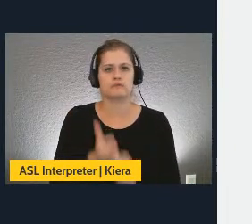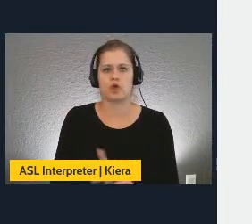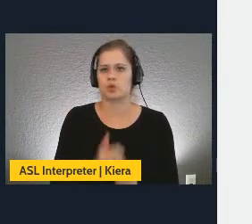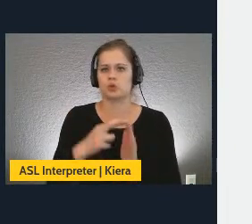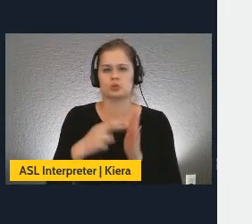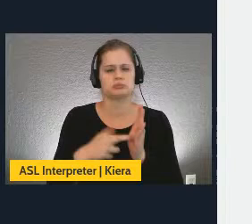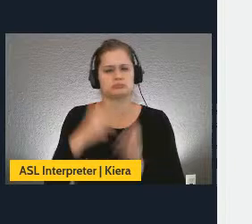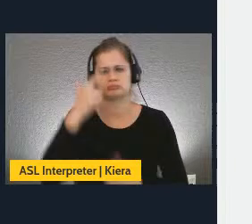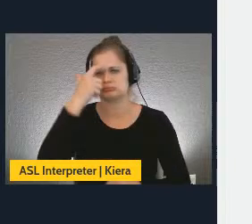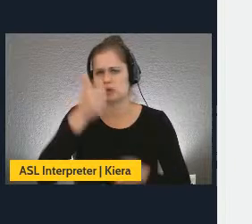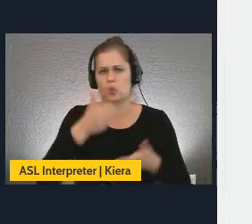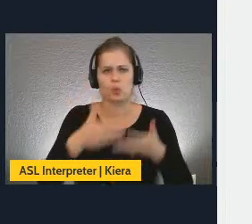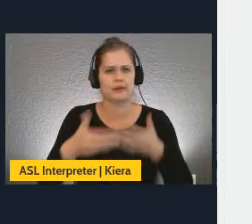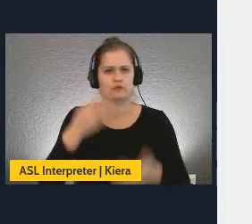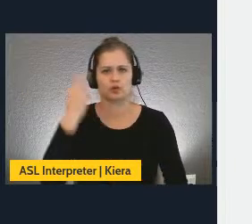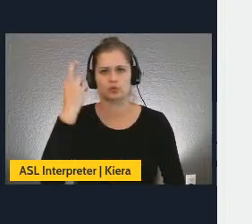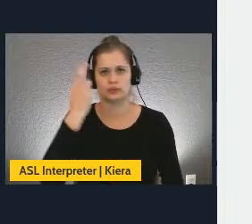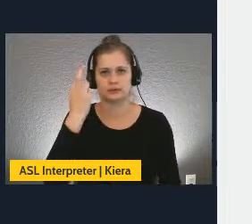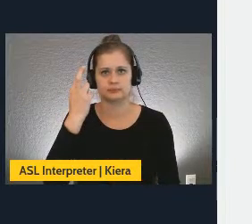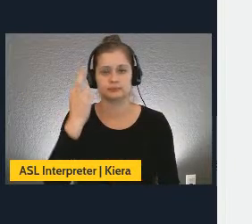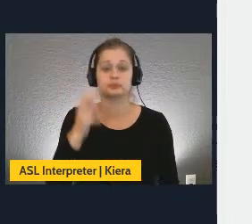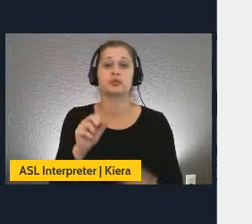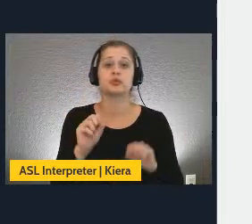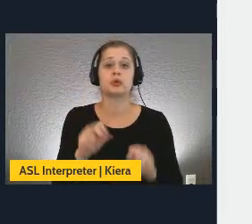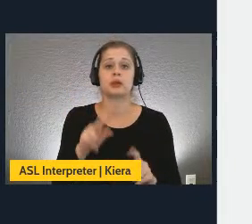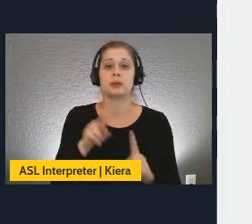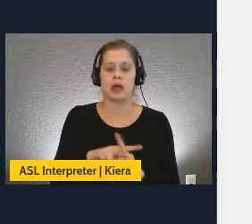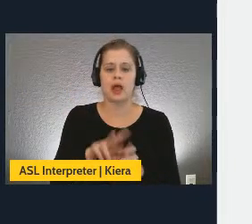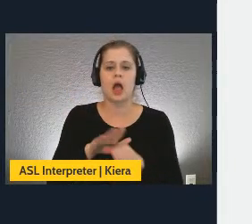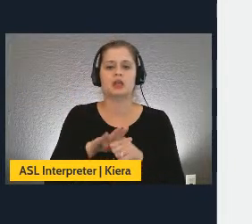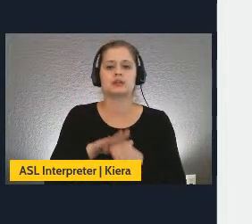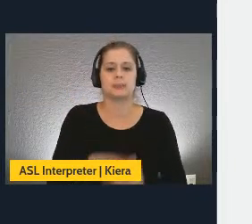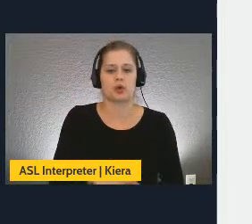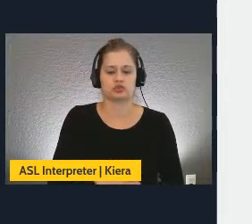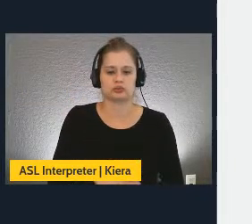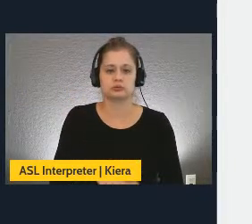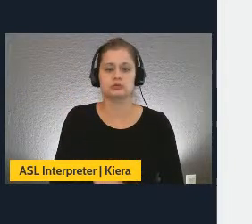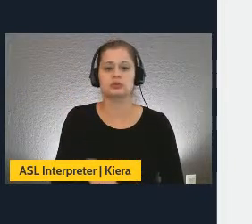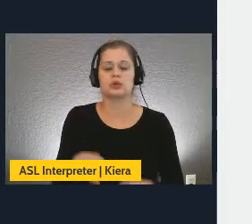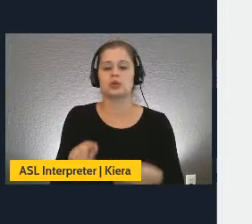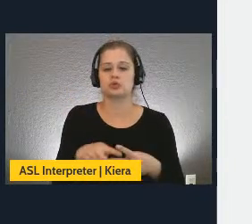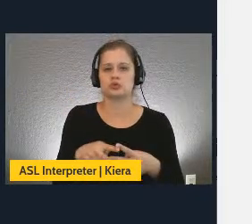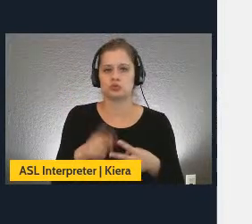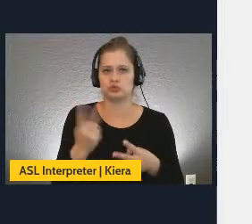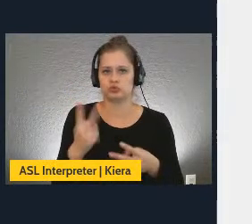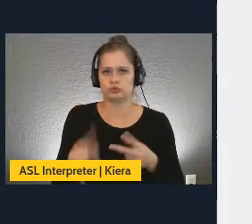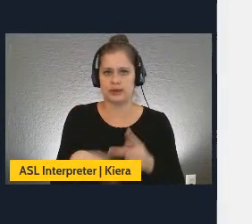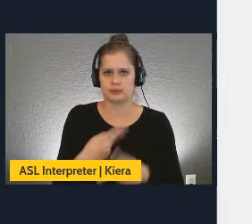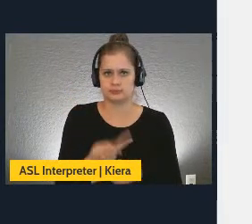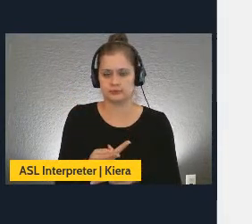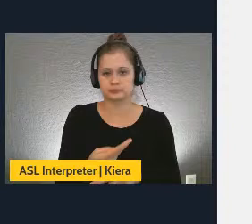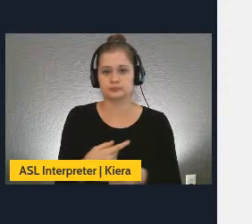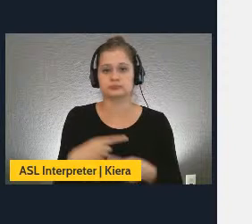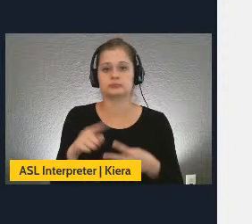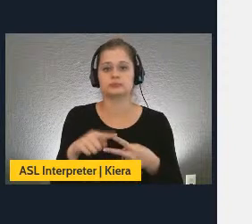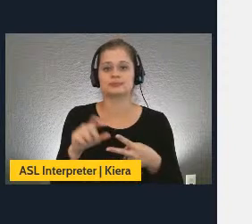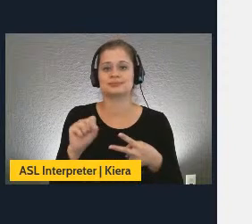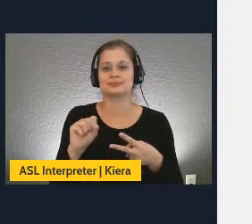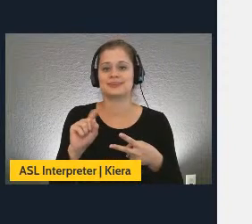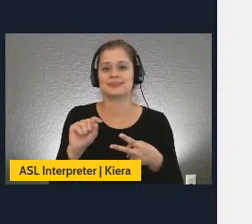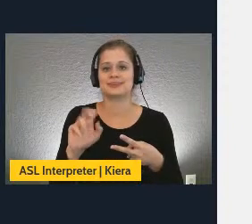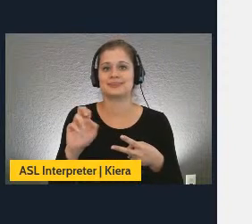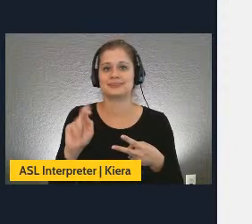reason. So you can apply suppressions. We've got 2 types of suppressions. The first one is a stack level